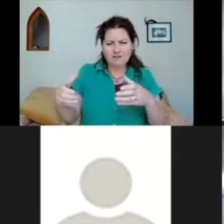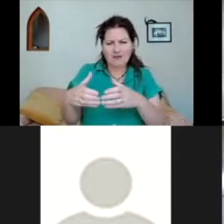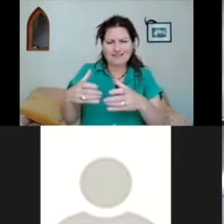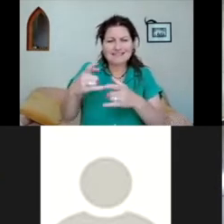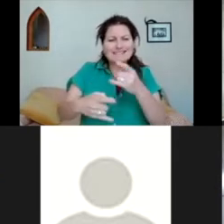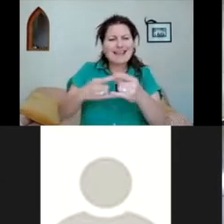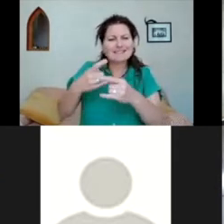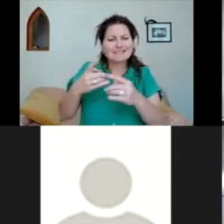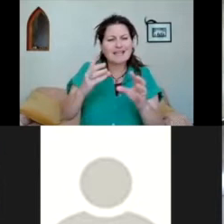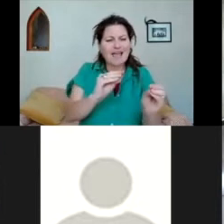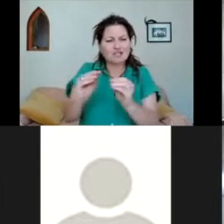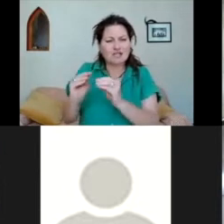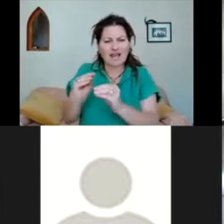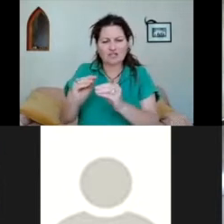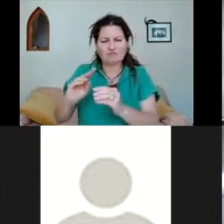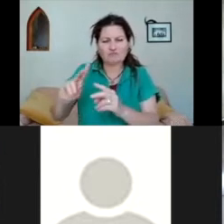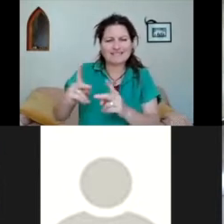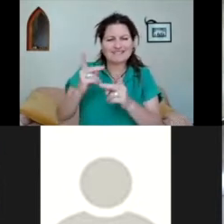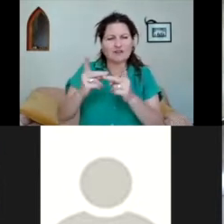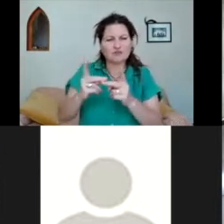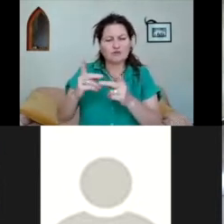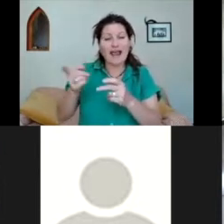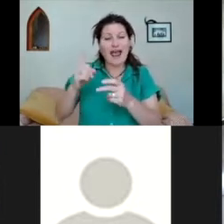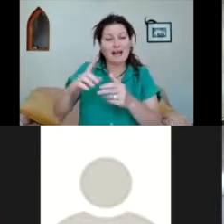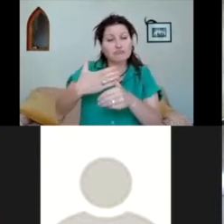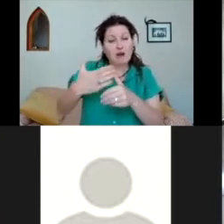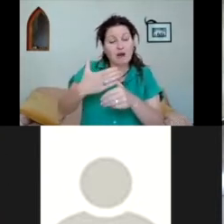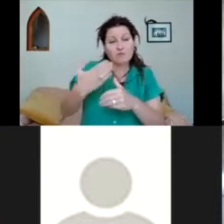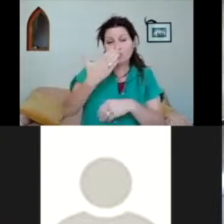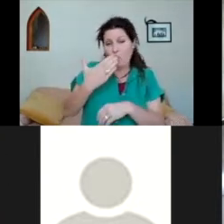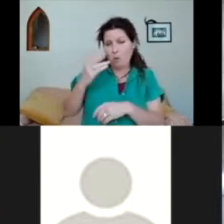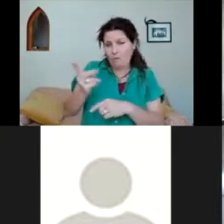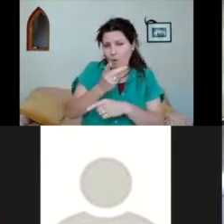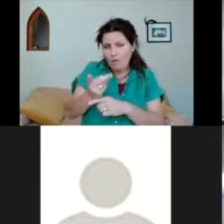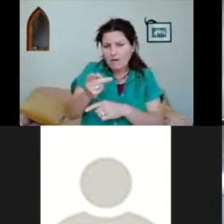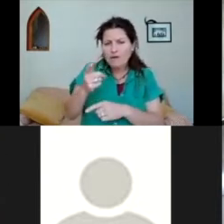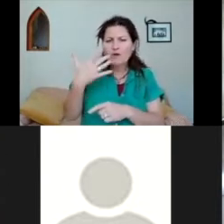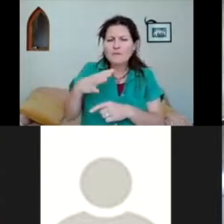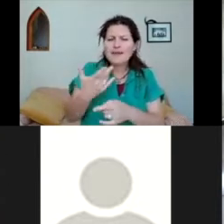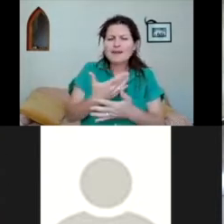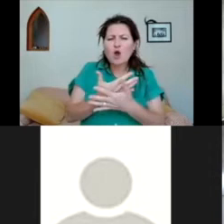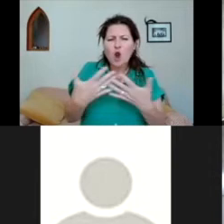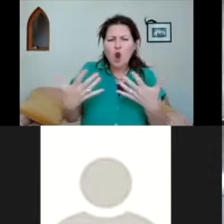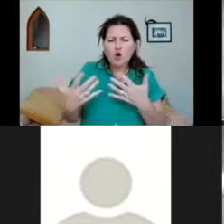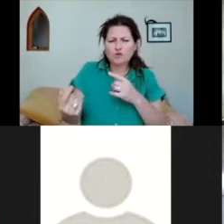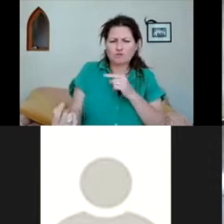schools, and there's been a lot of kind of backlash around sex ed,